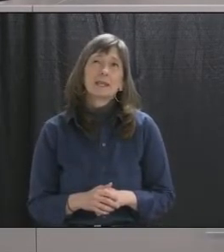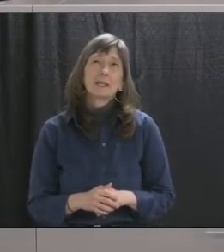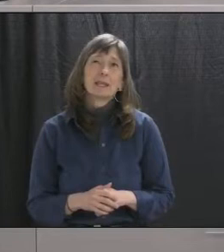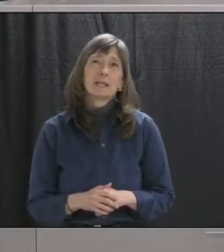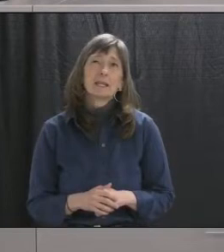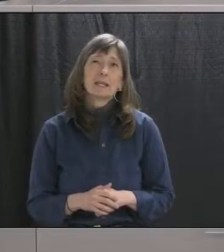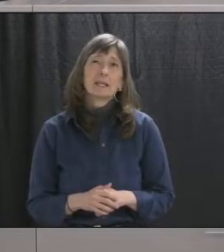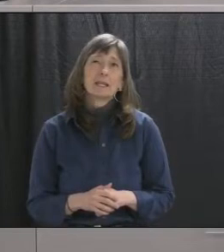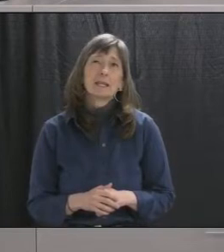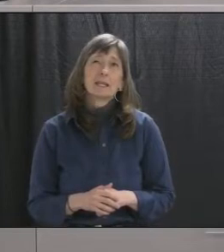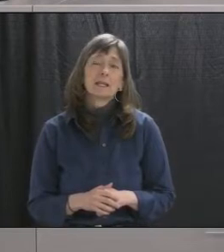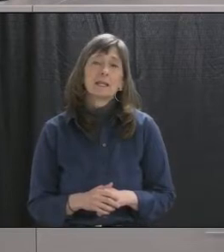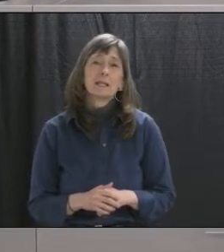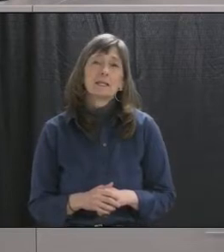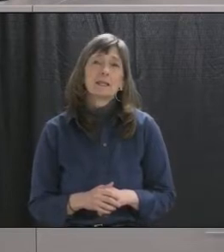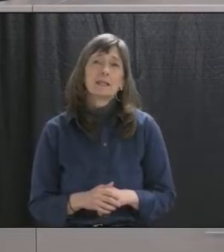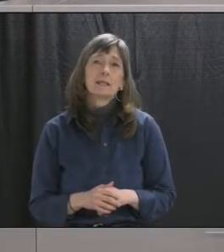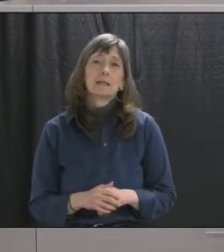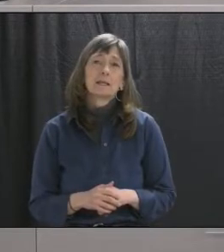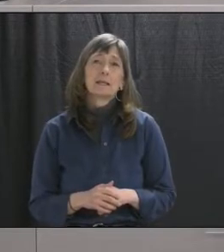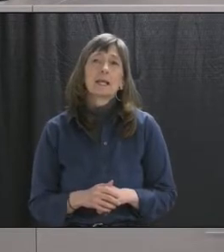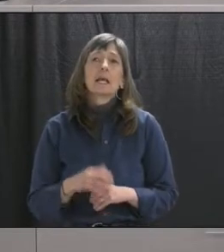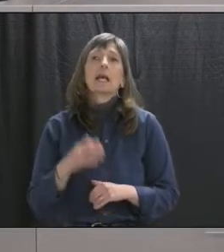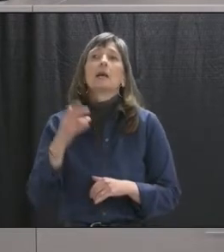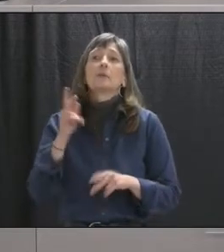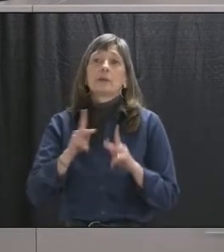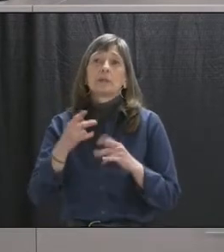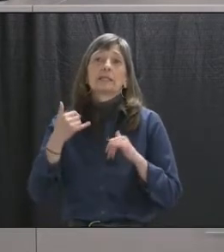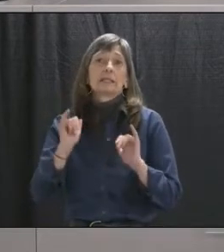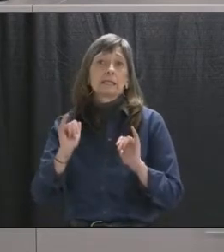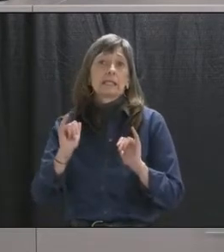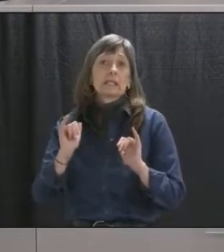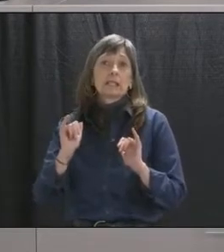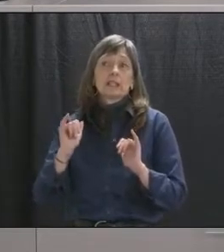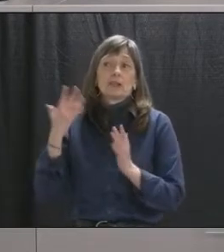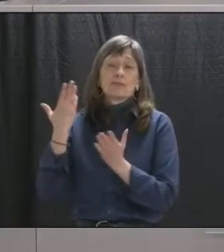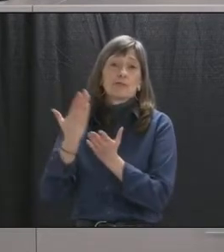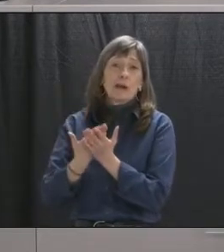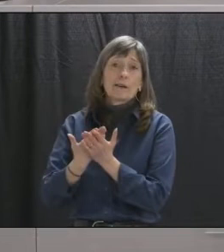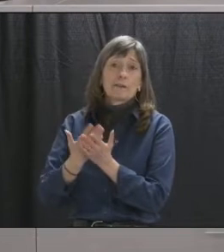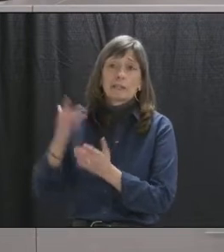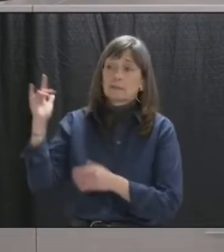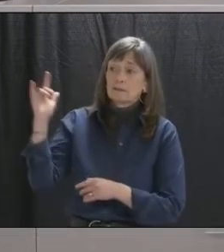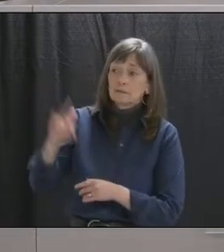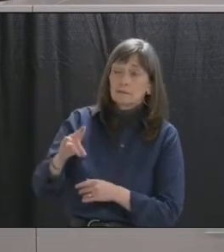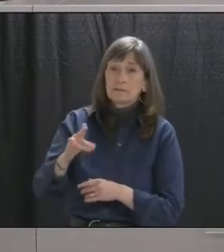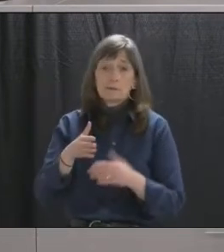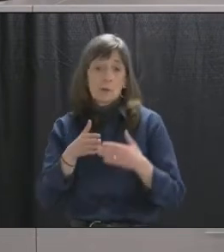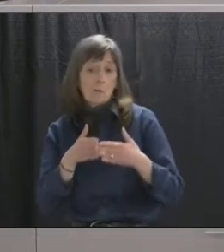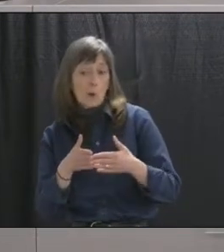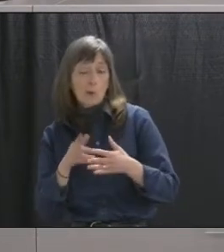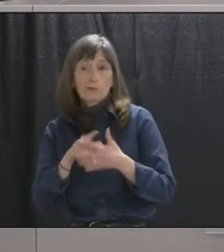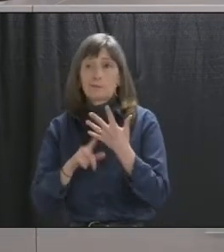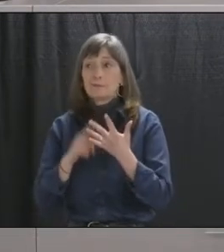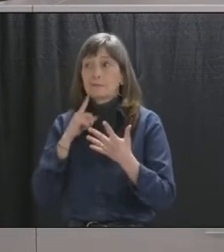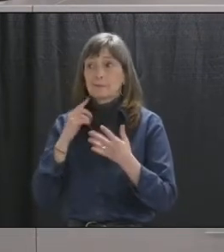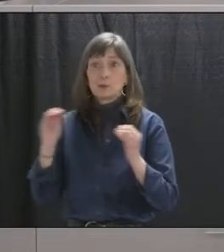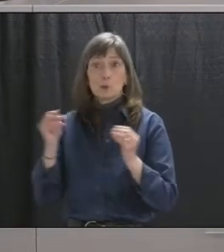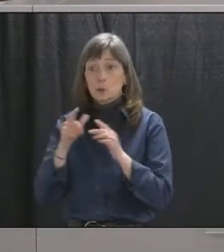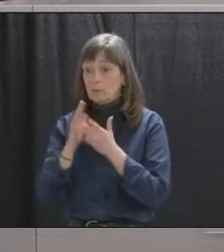arriving. We're hearing reports, though, that people are still able to walk by, not being given a pamphlet, not being told to give any contact